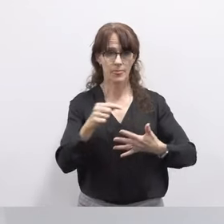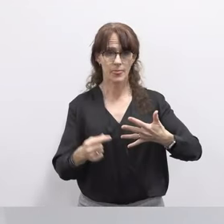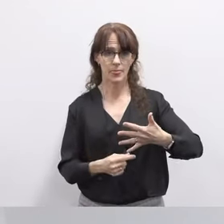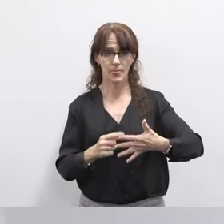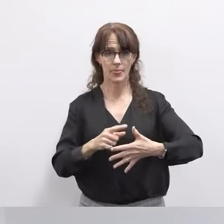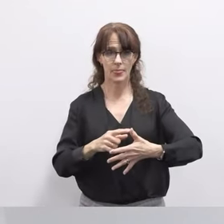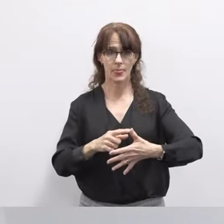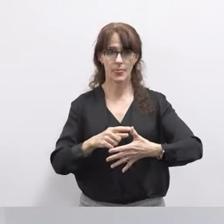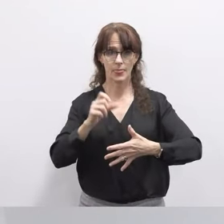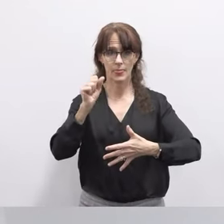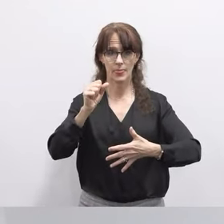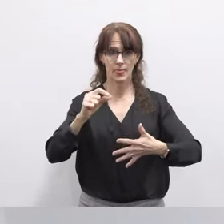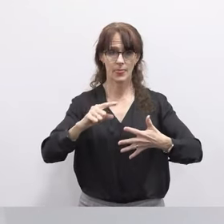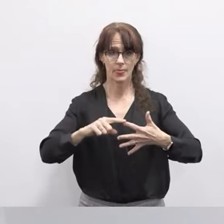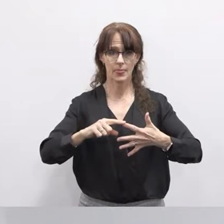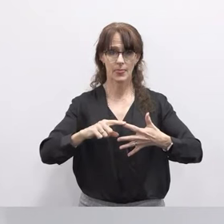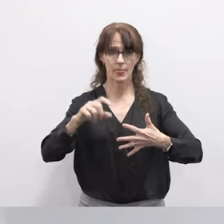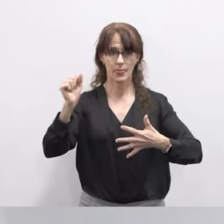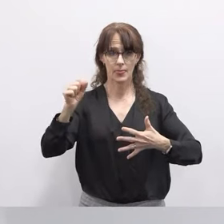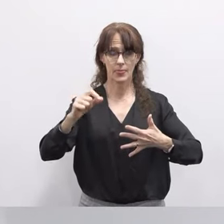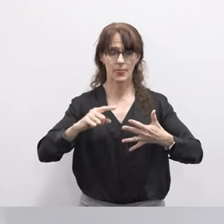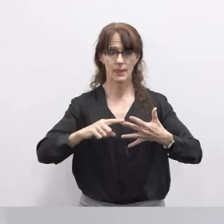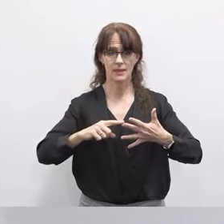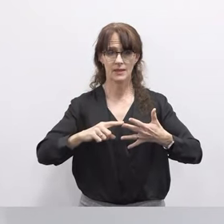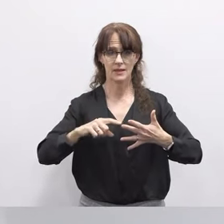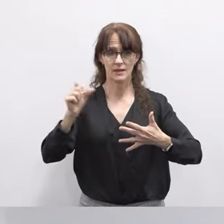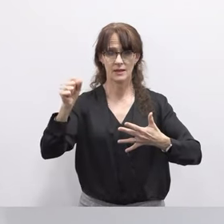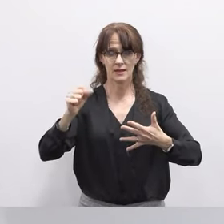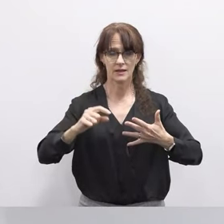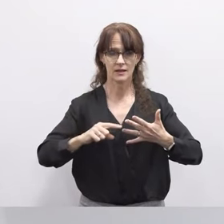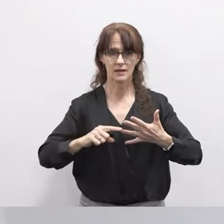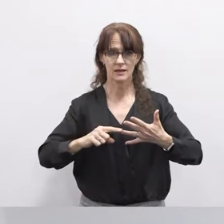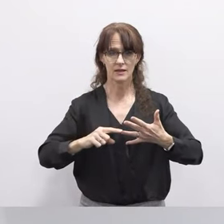Miller? Aye. Ms. Kerr? Aye. Ms. Craighead?